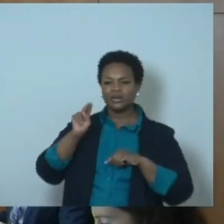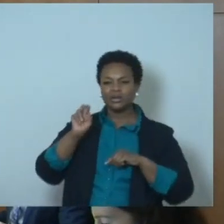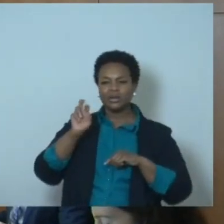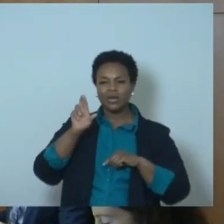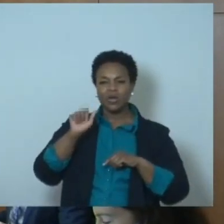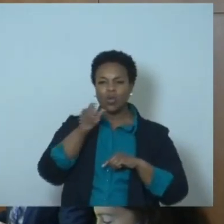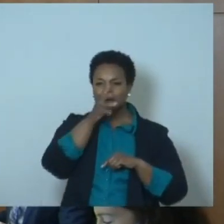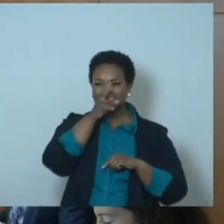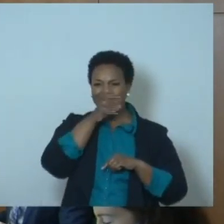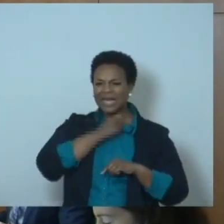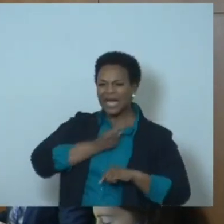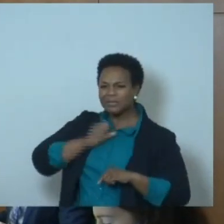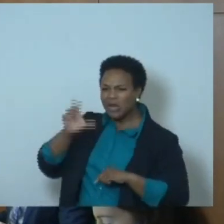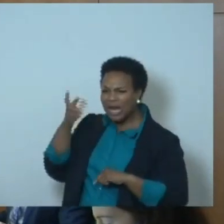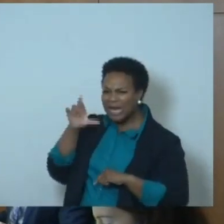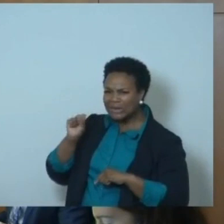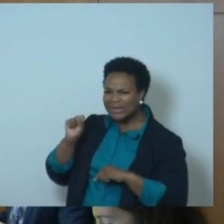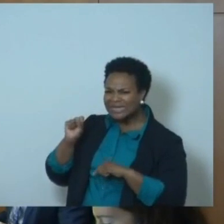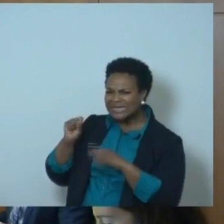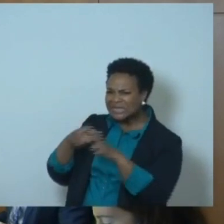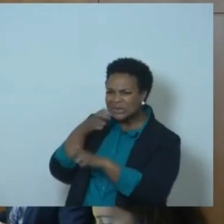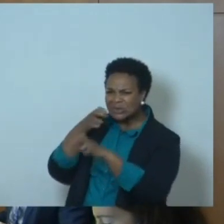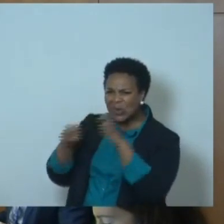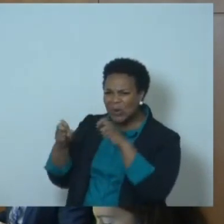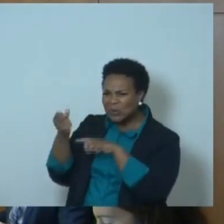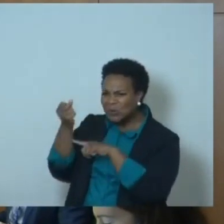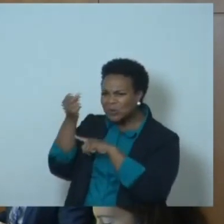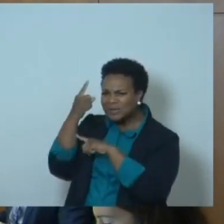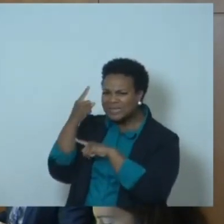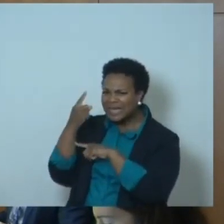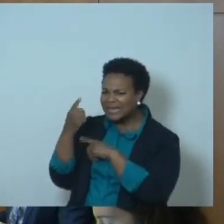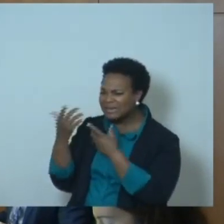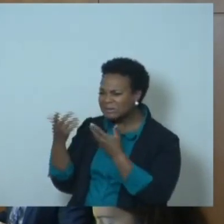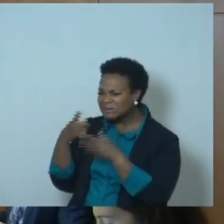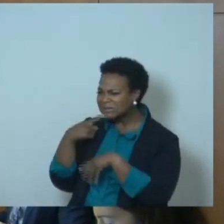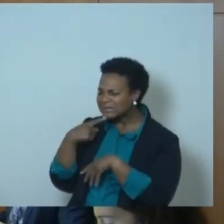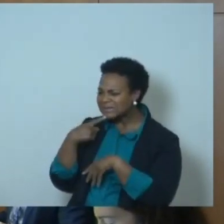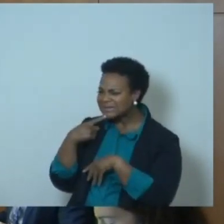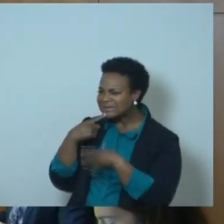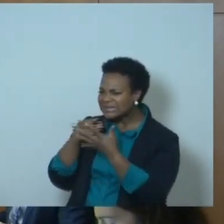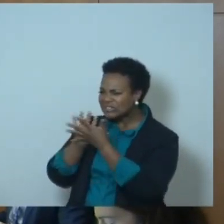it sounds like you're coming through a tunnel or something. It's very echoey.